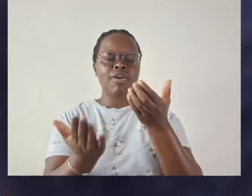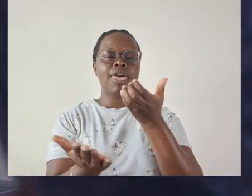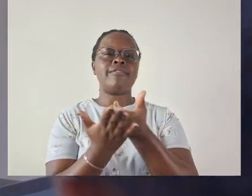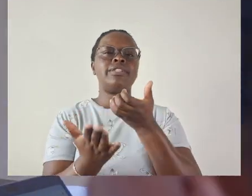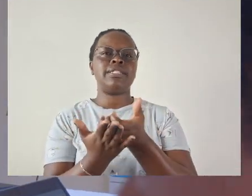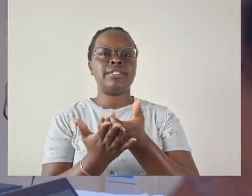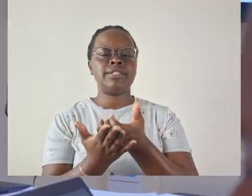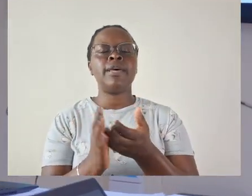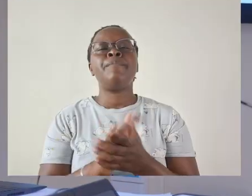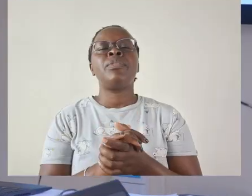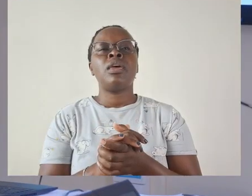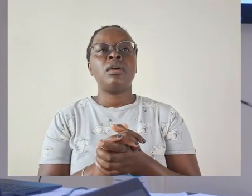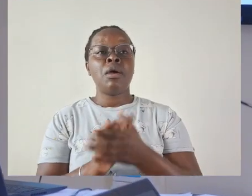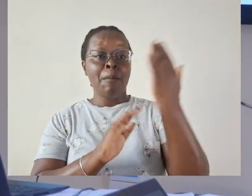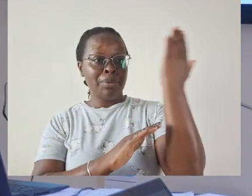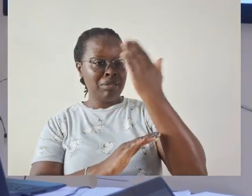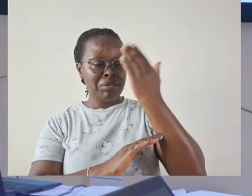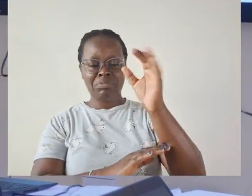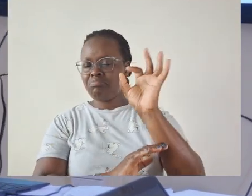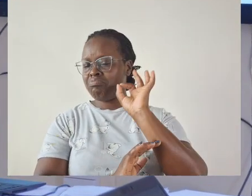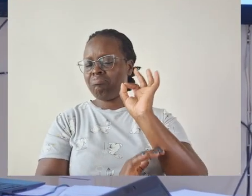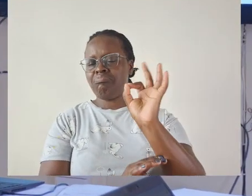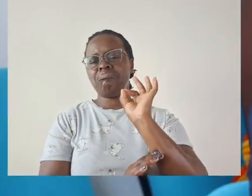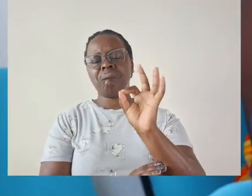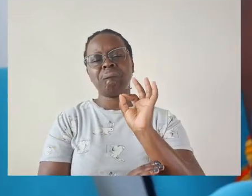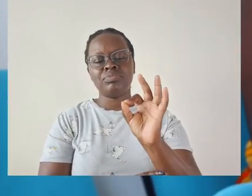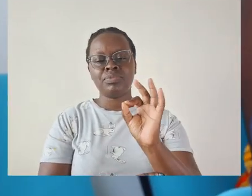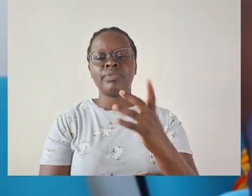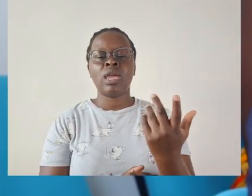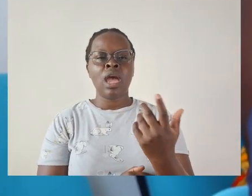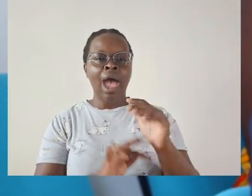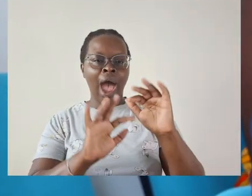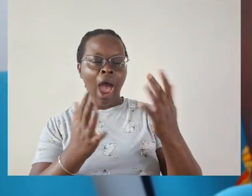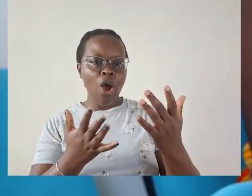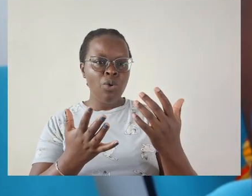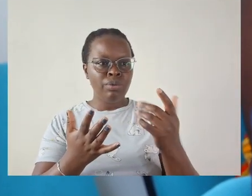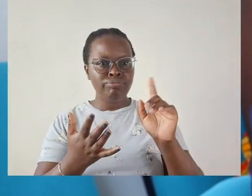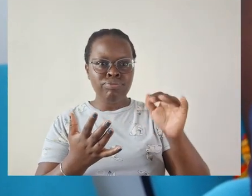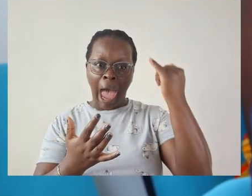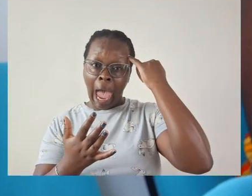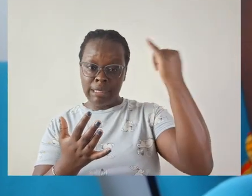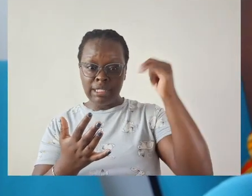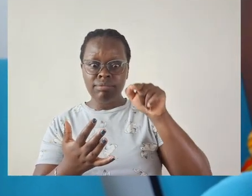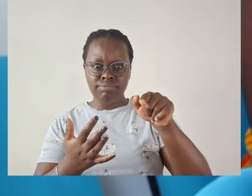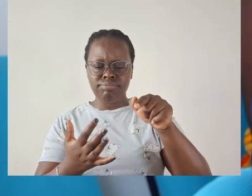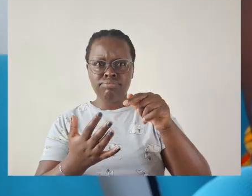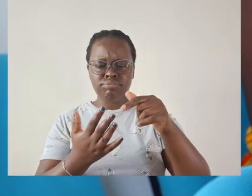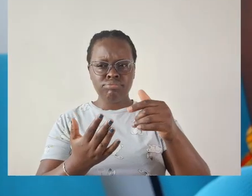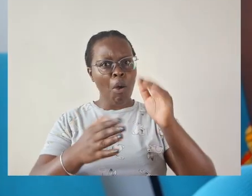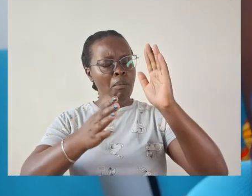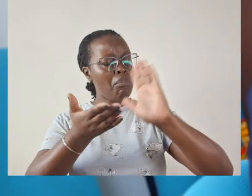issues. Yeah. The presentations were great. The strategies they are proposing are very real,